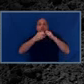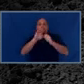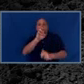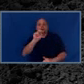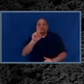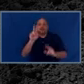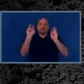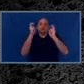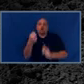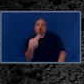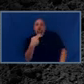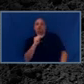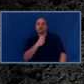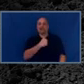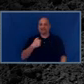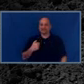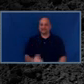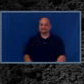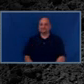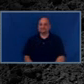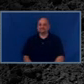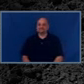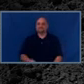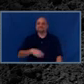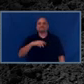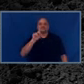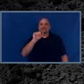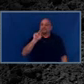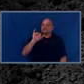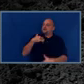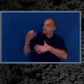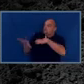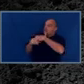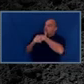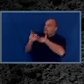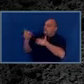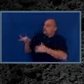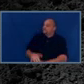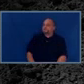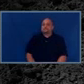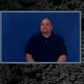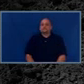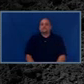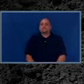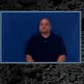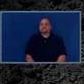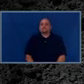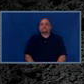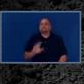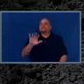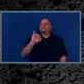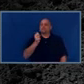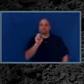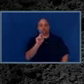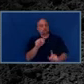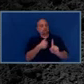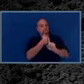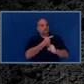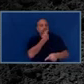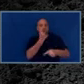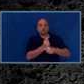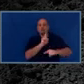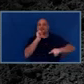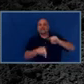add to that, Lauren? Yes, of course, please. Yeah, I think, so Jason is right. We won't be able to